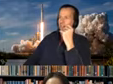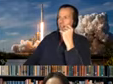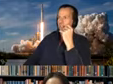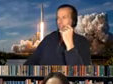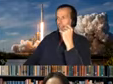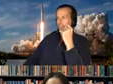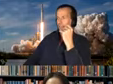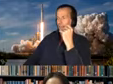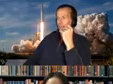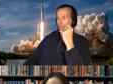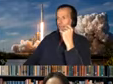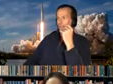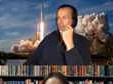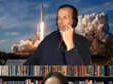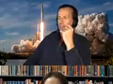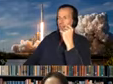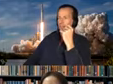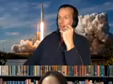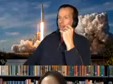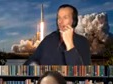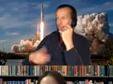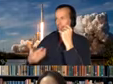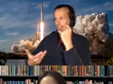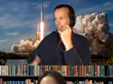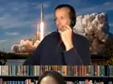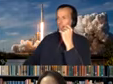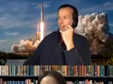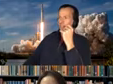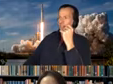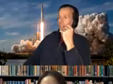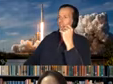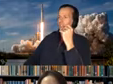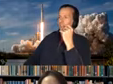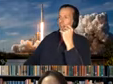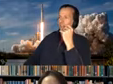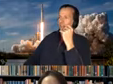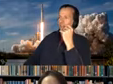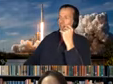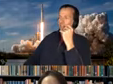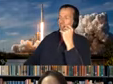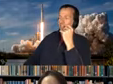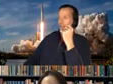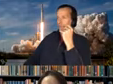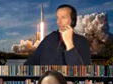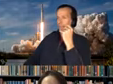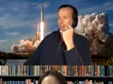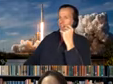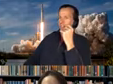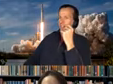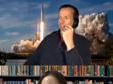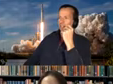other, on the other hand, they're also quite consequential. And the things that we've discussed about vaccines and